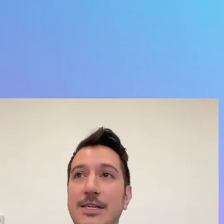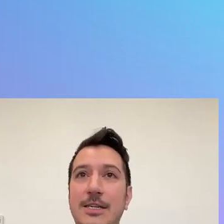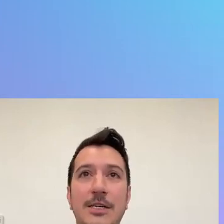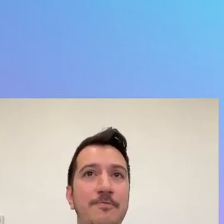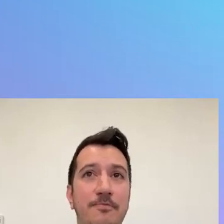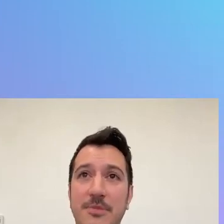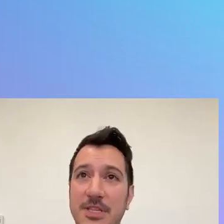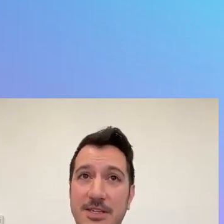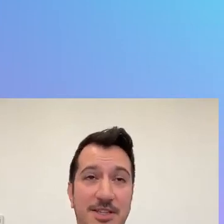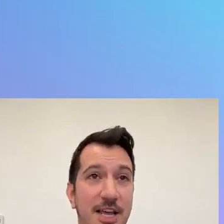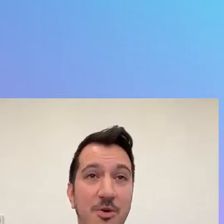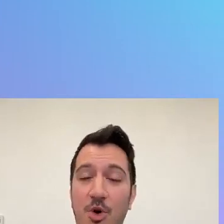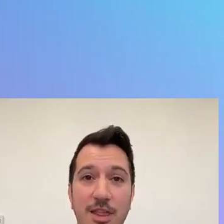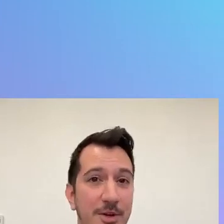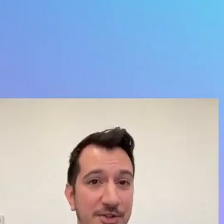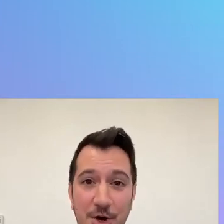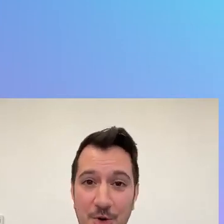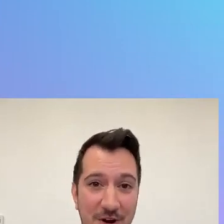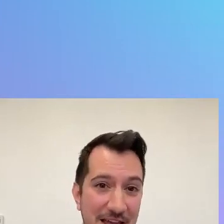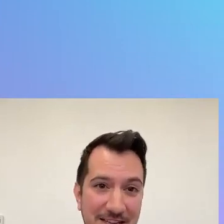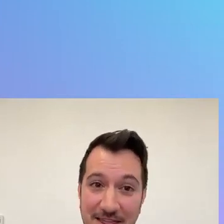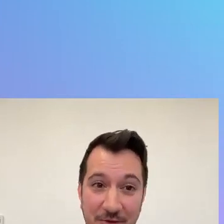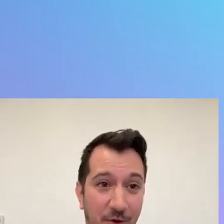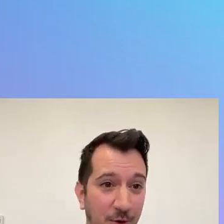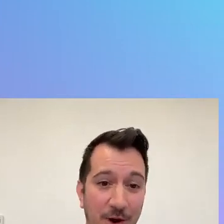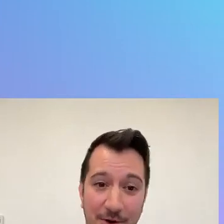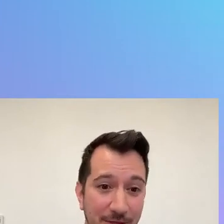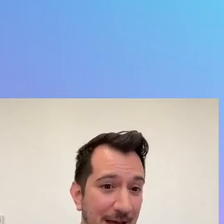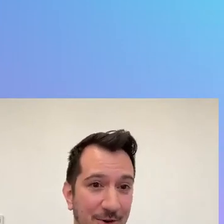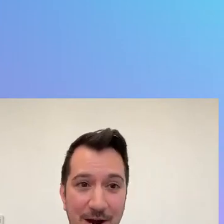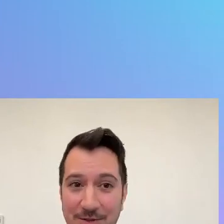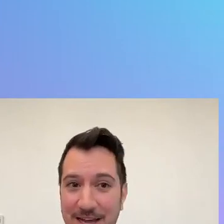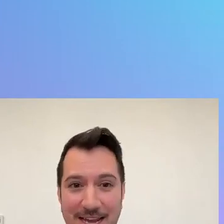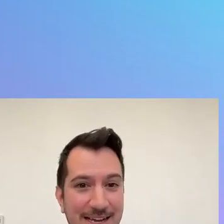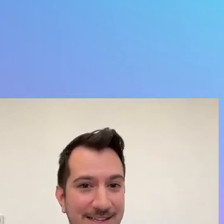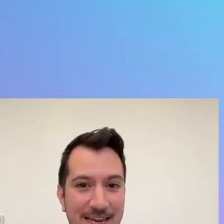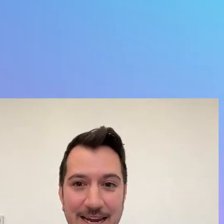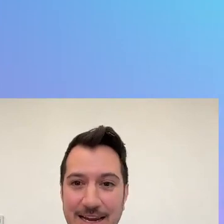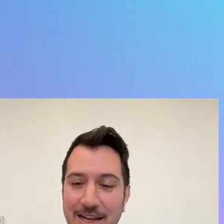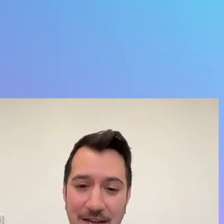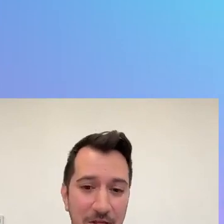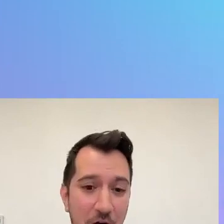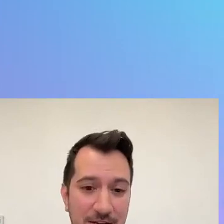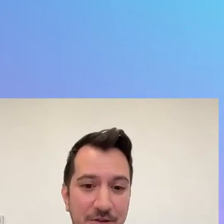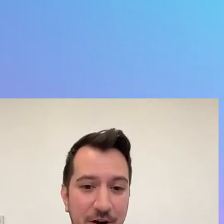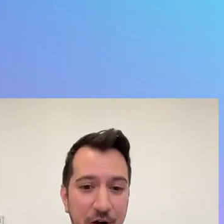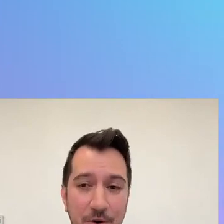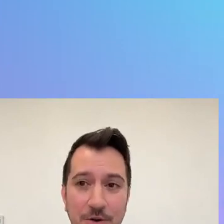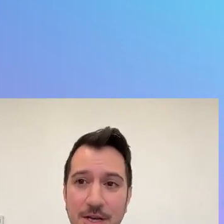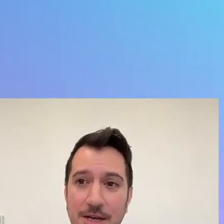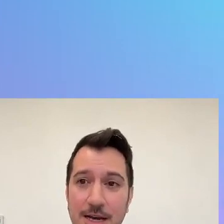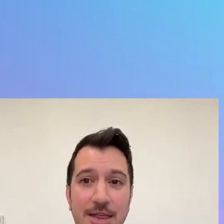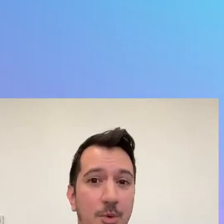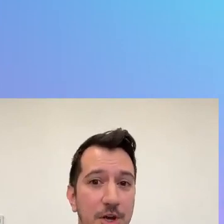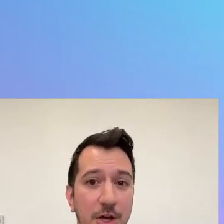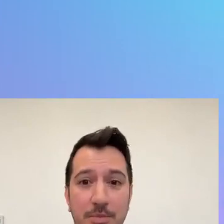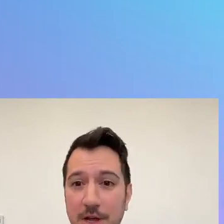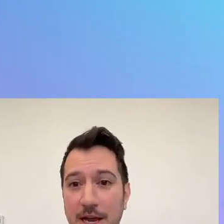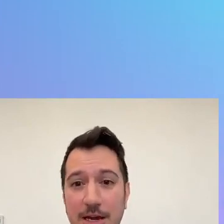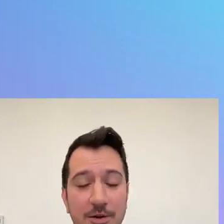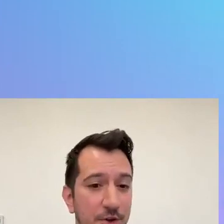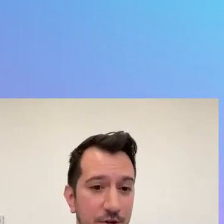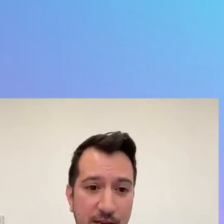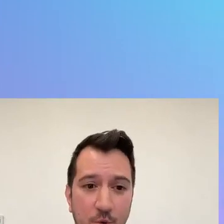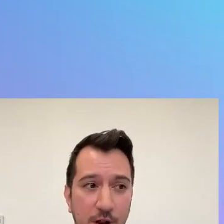like, set one of them in stone, set the foreground or the background like as like a locked in variable. And that way you